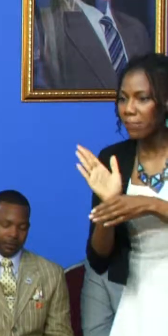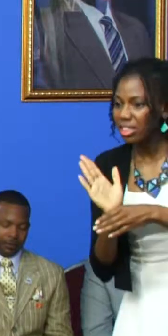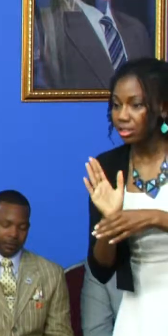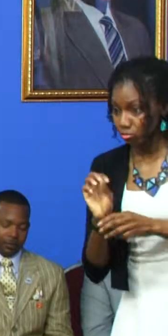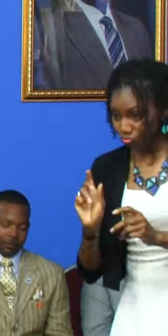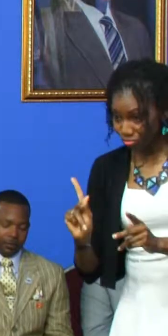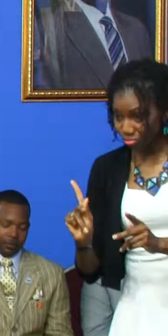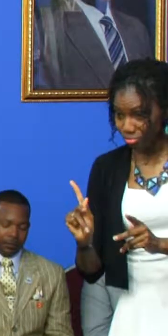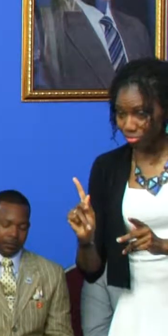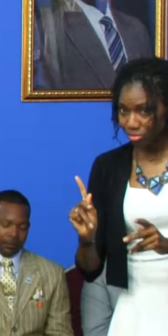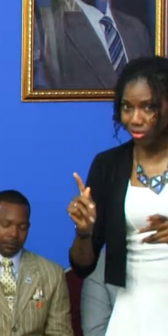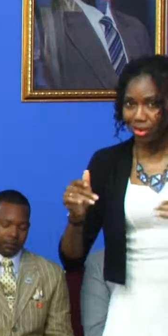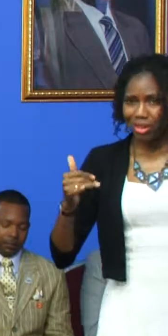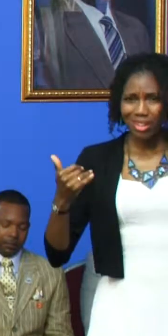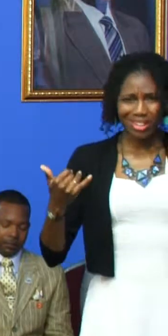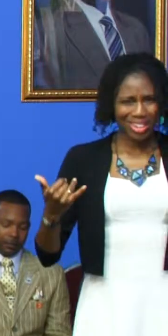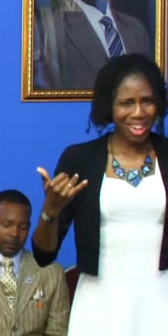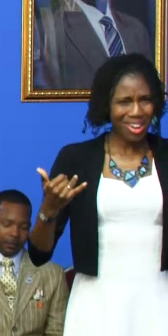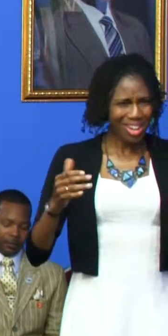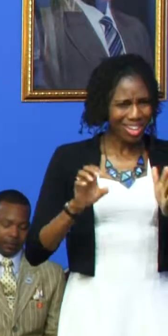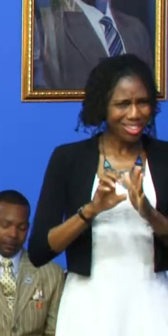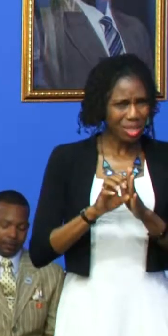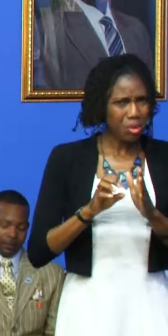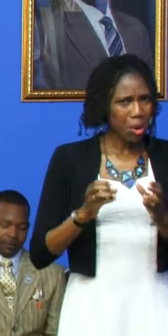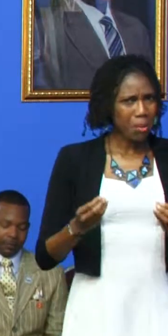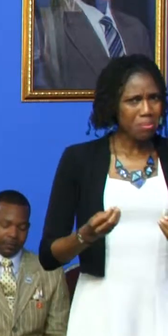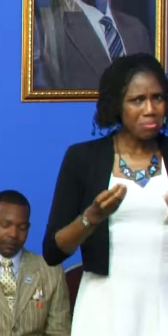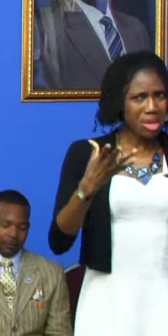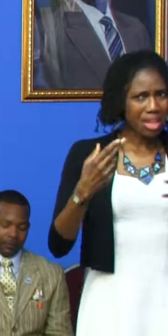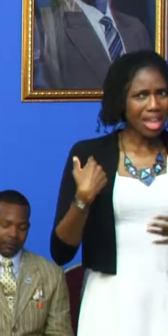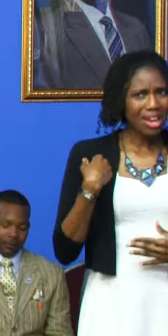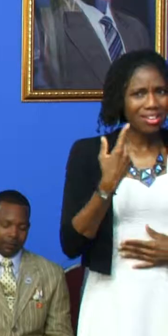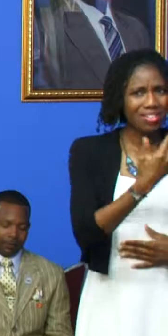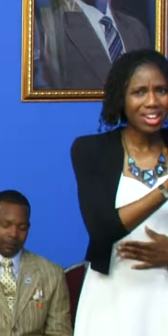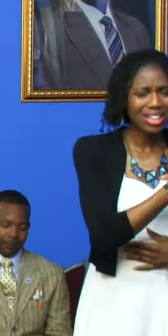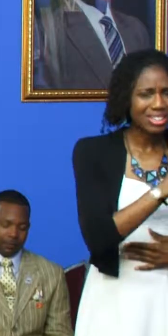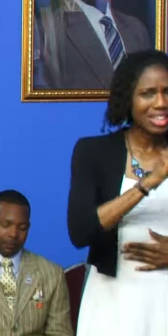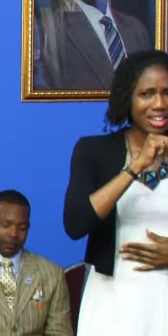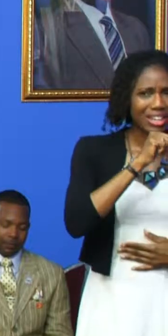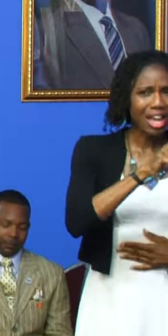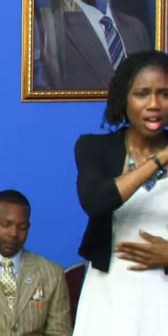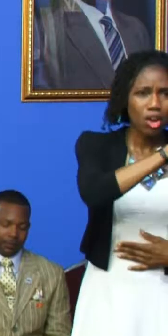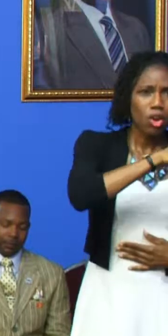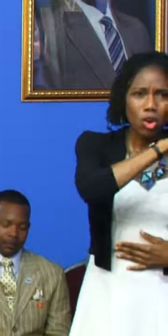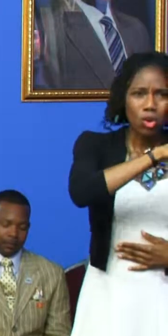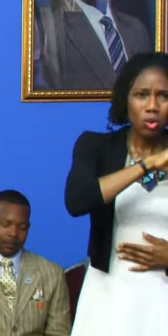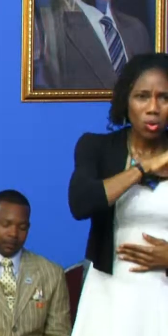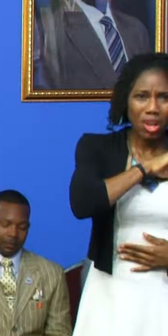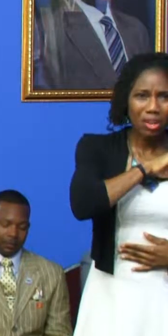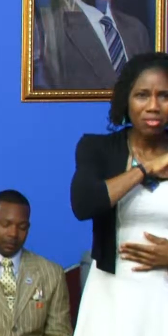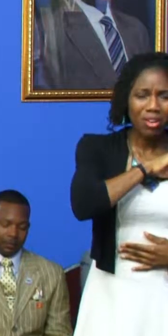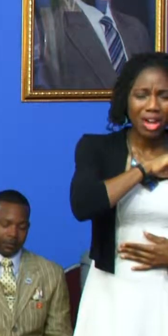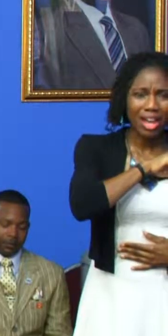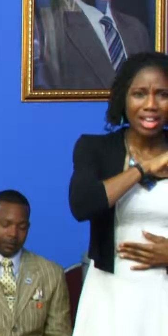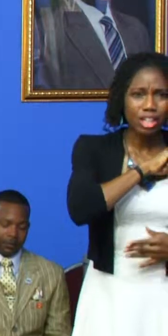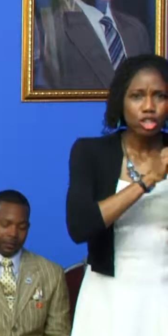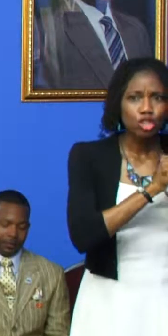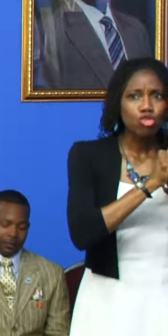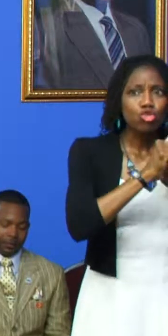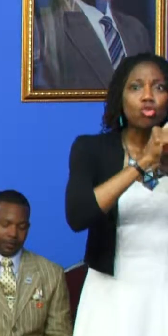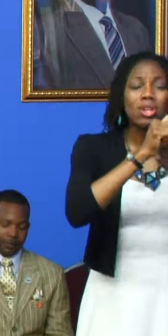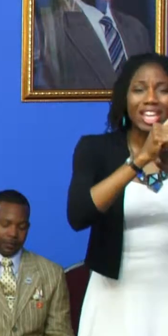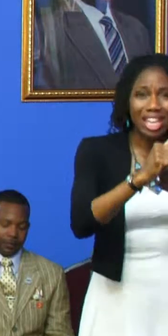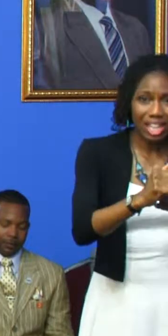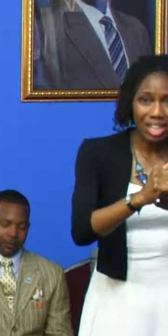And many of us are not qualified to give direction or